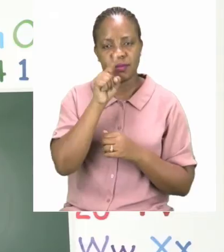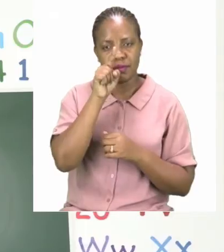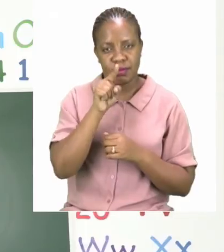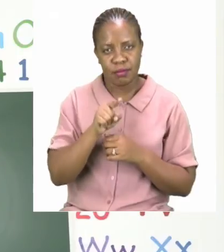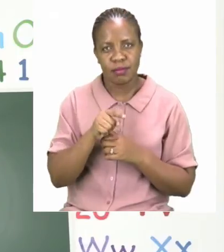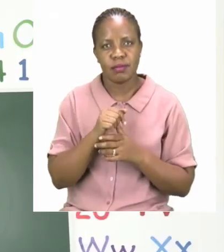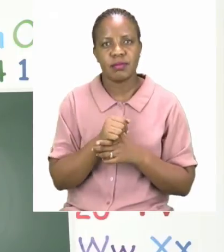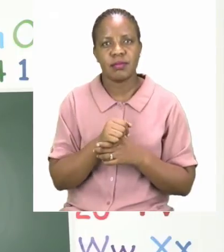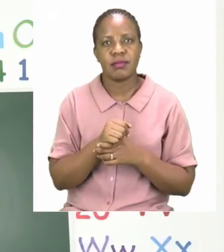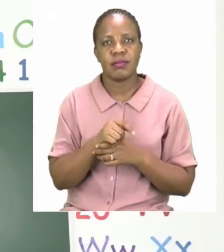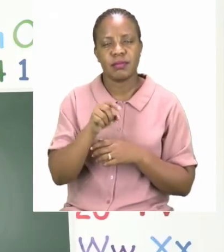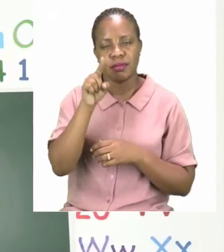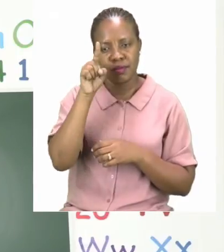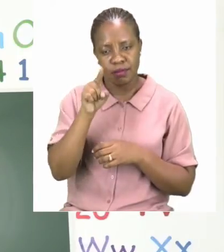2,